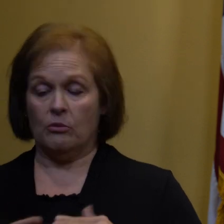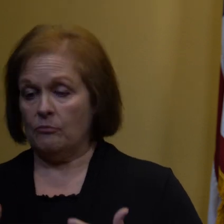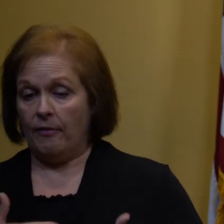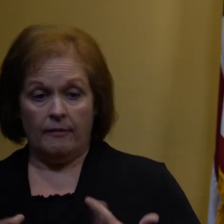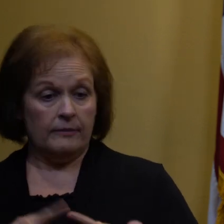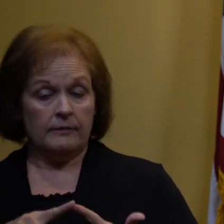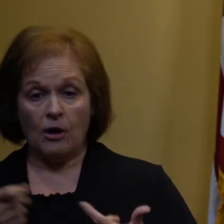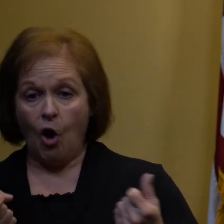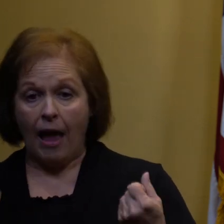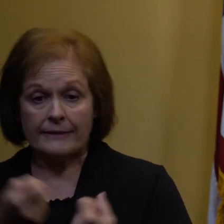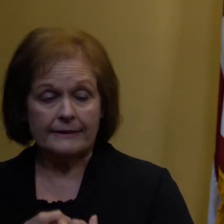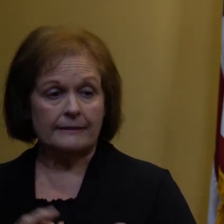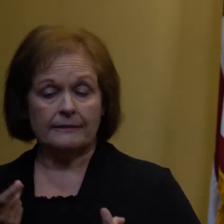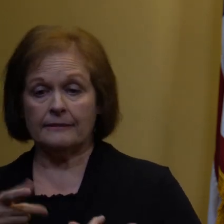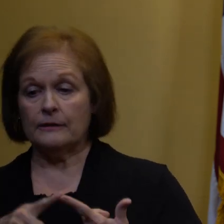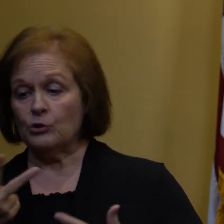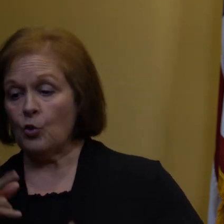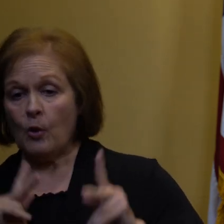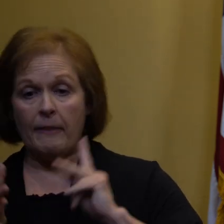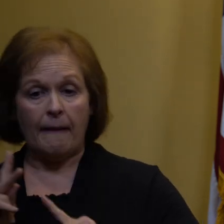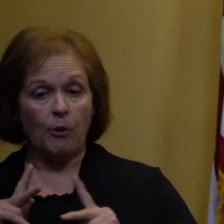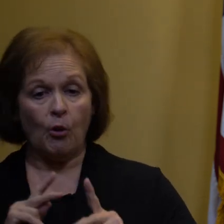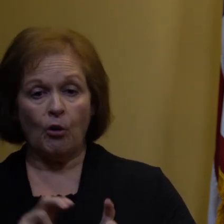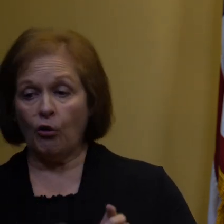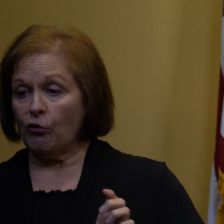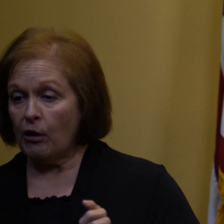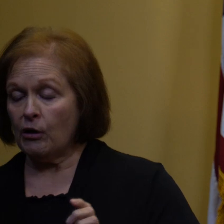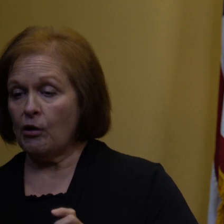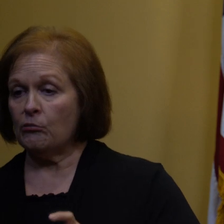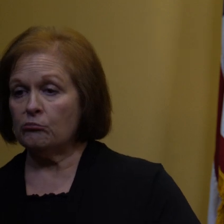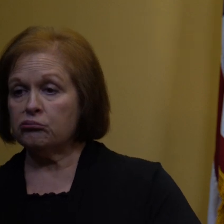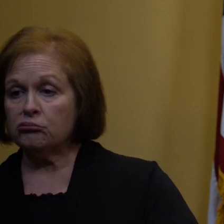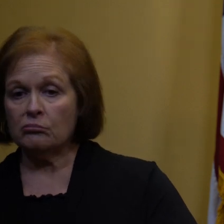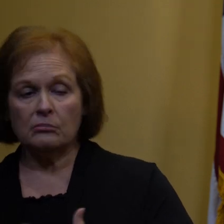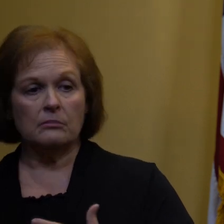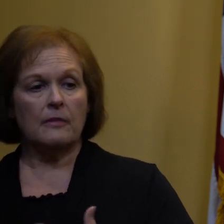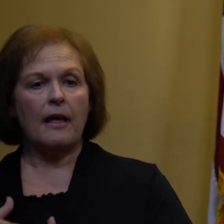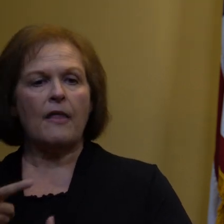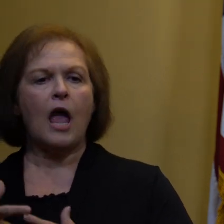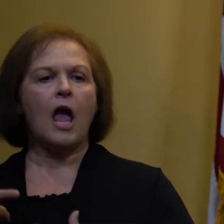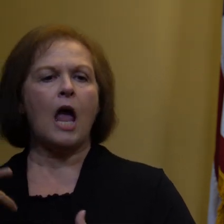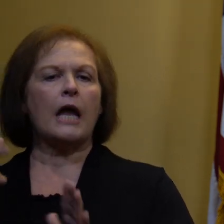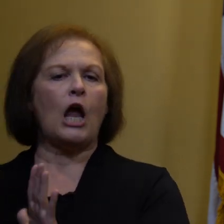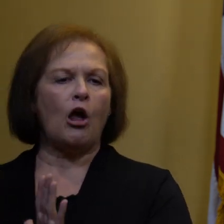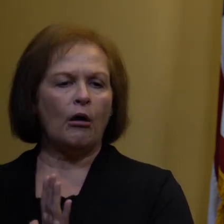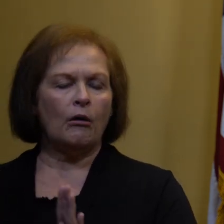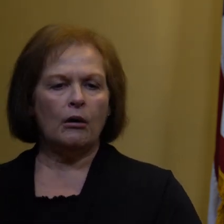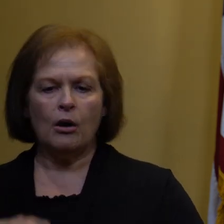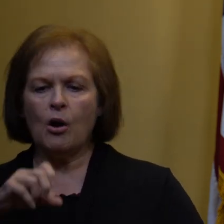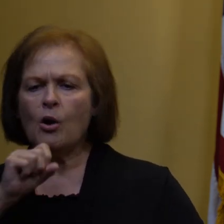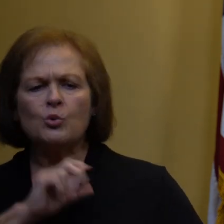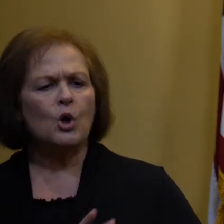a car accident, two people get out, pull their weapons, someone shot in the head, killed,